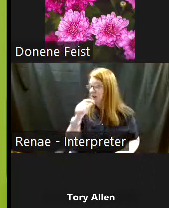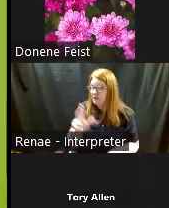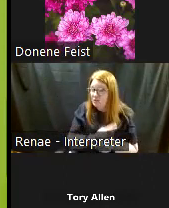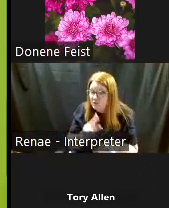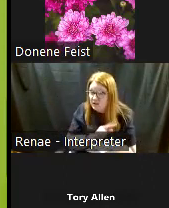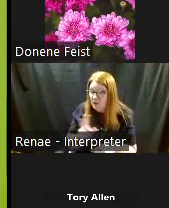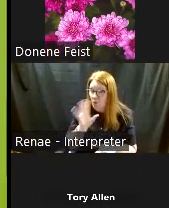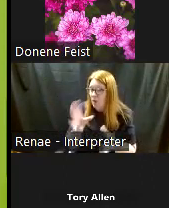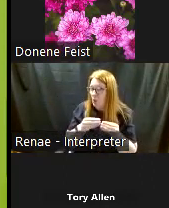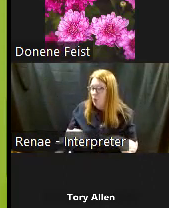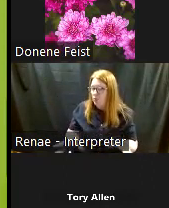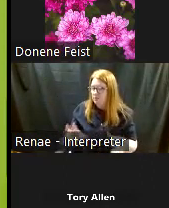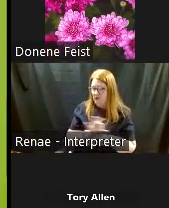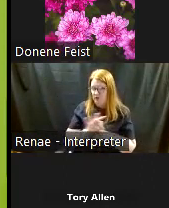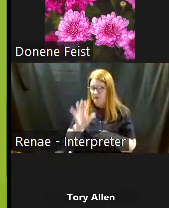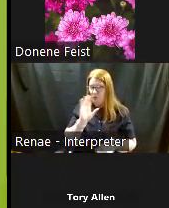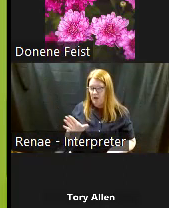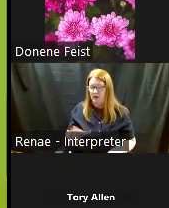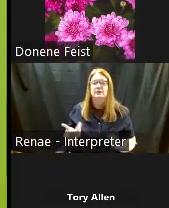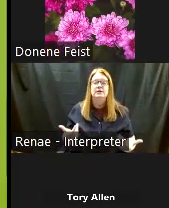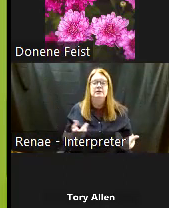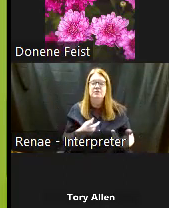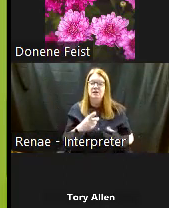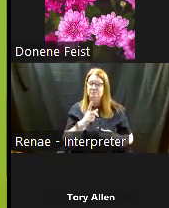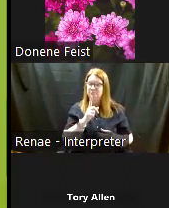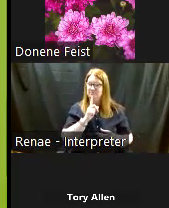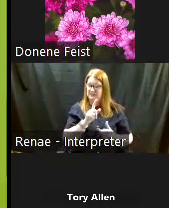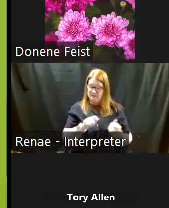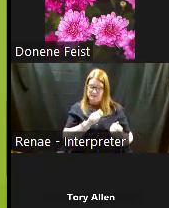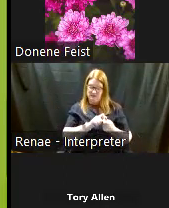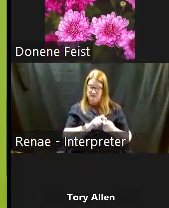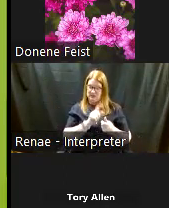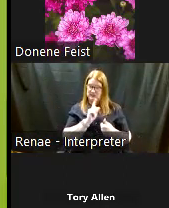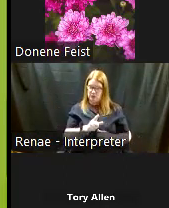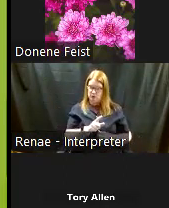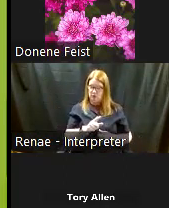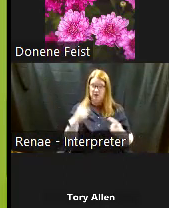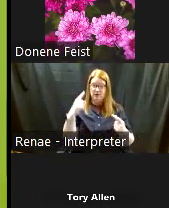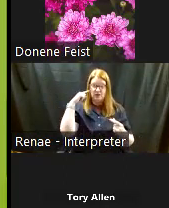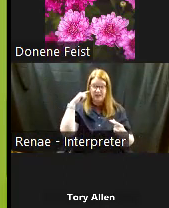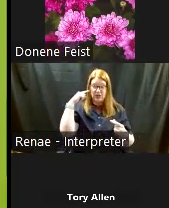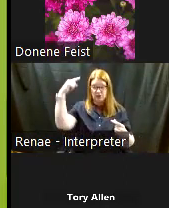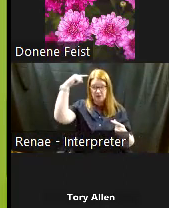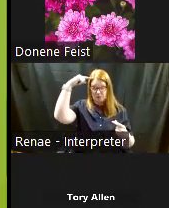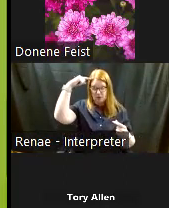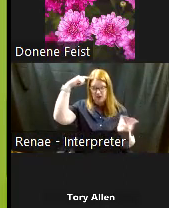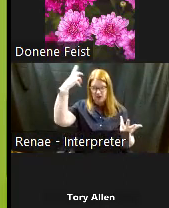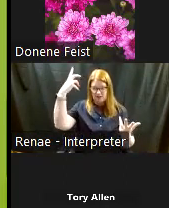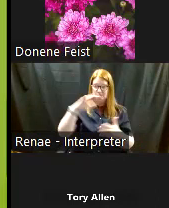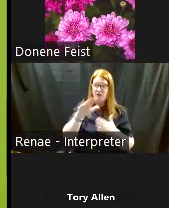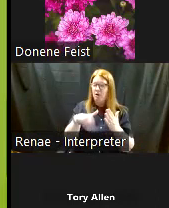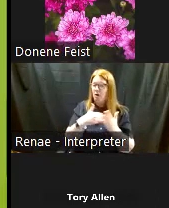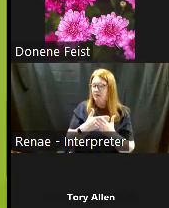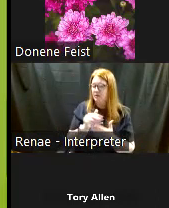losing functions. And so this is especially true for the hearing tracts and highways from the ear into the brain and throughout the auditory